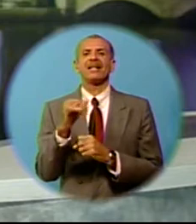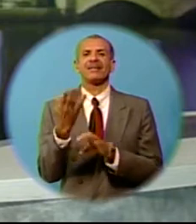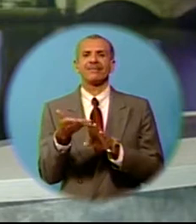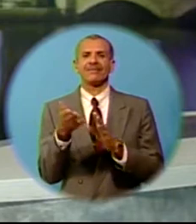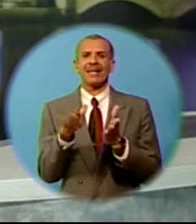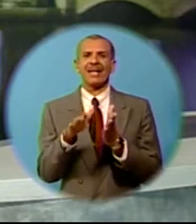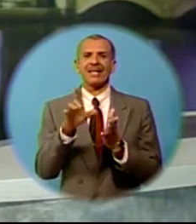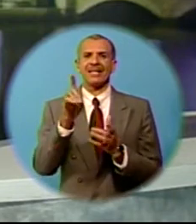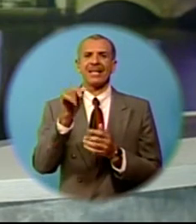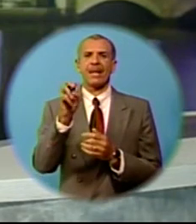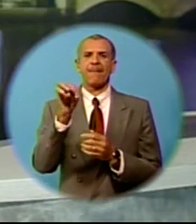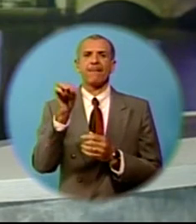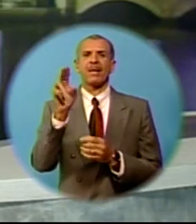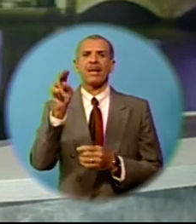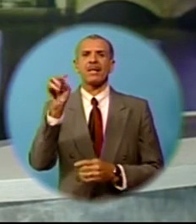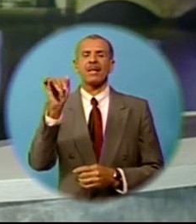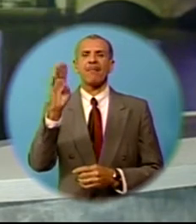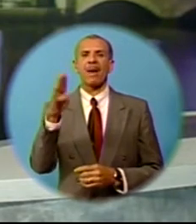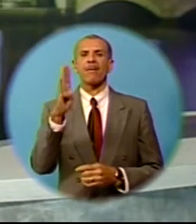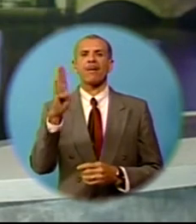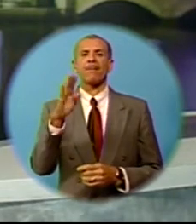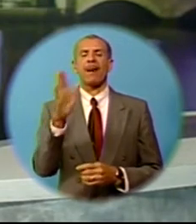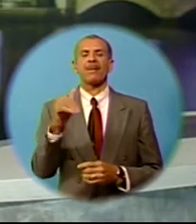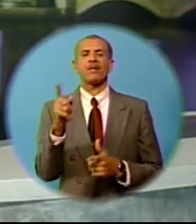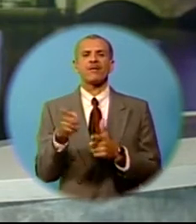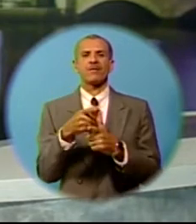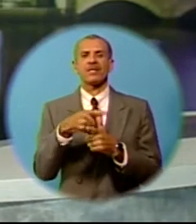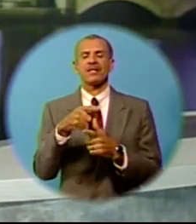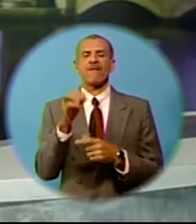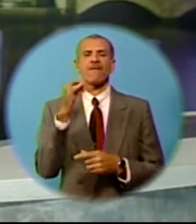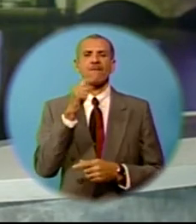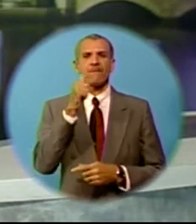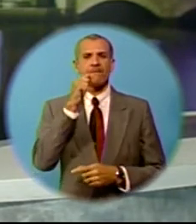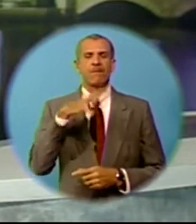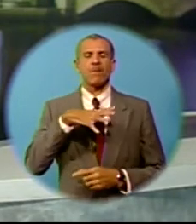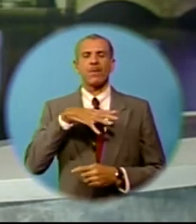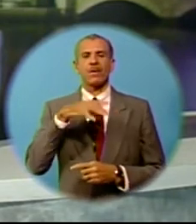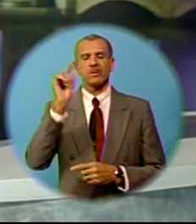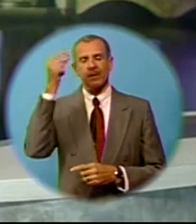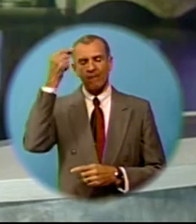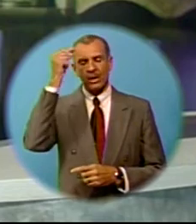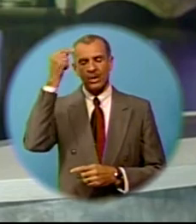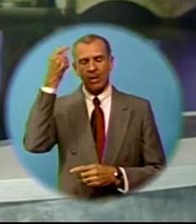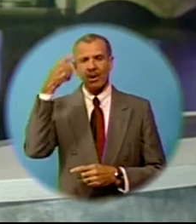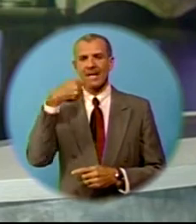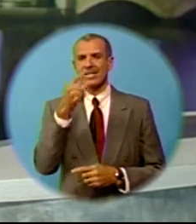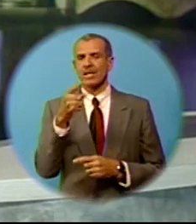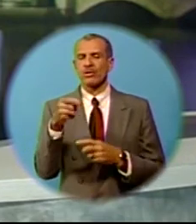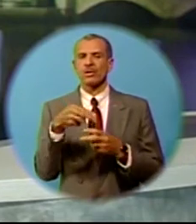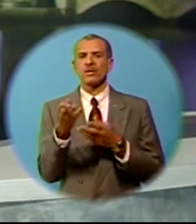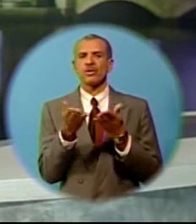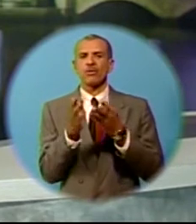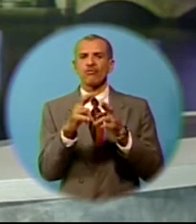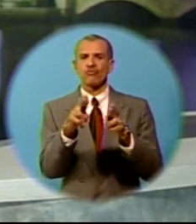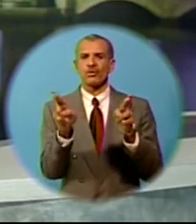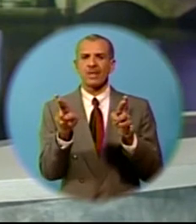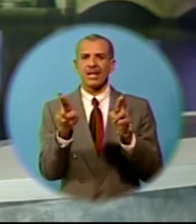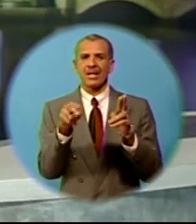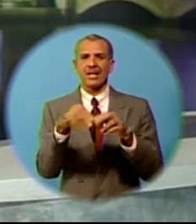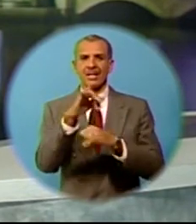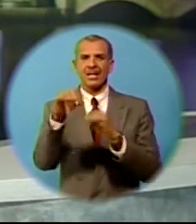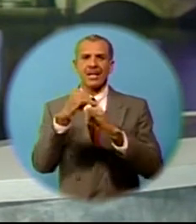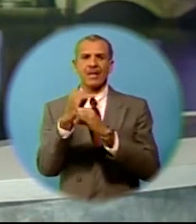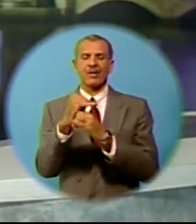Nita Barrow, who was Barbados' first female Governor General. Dame Nita served regionally and internationally in the vanguard